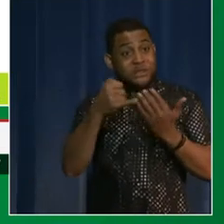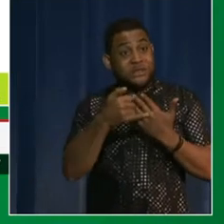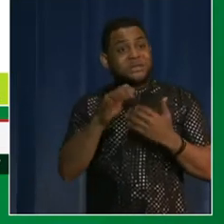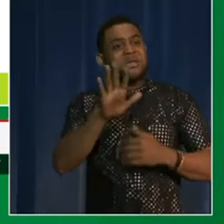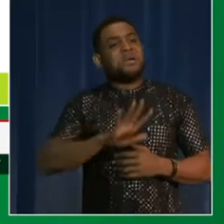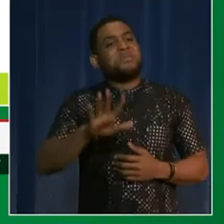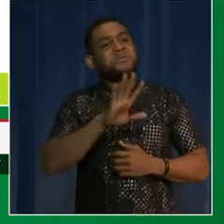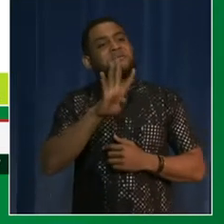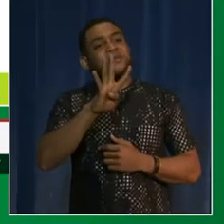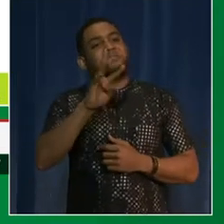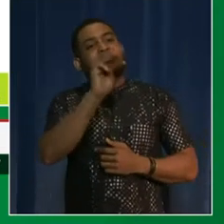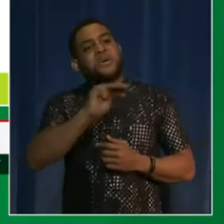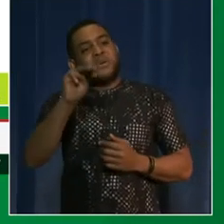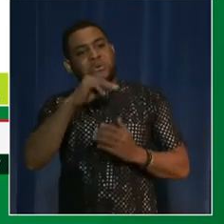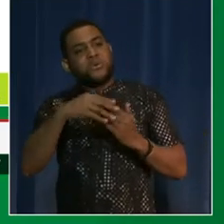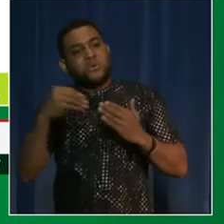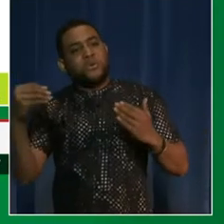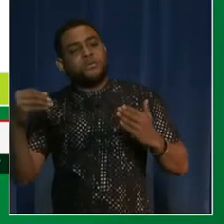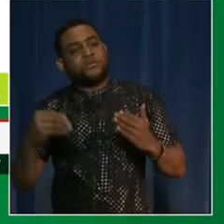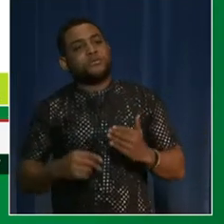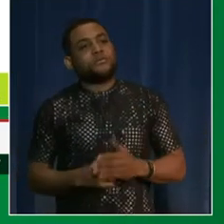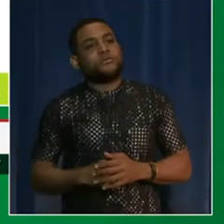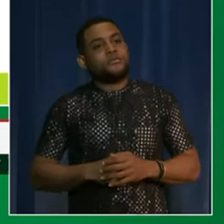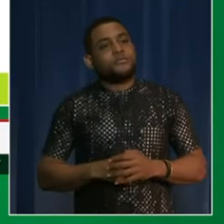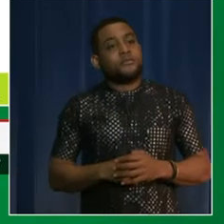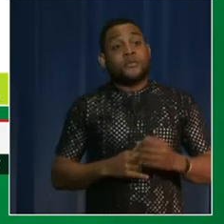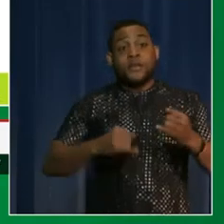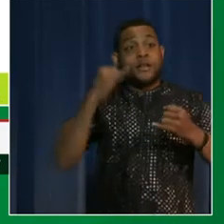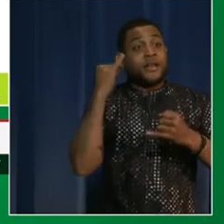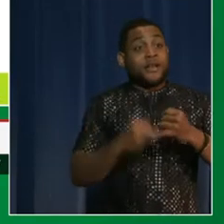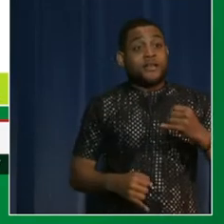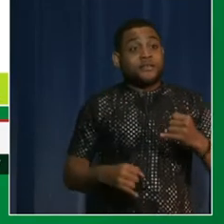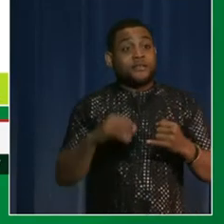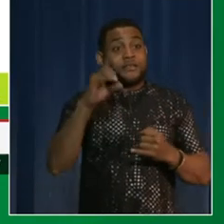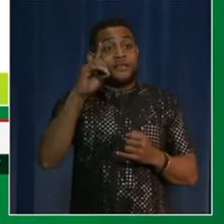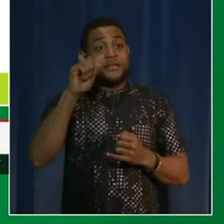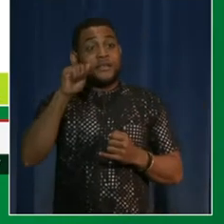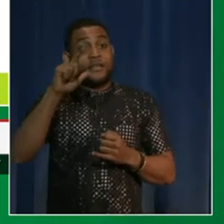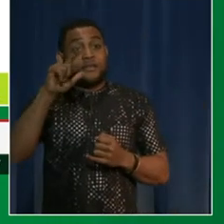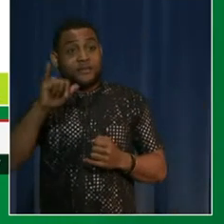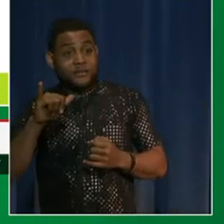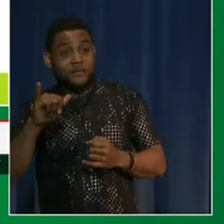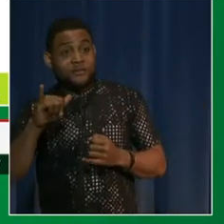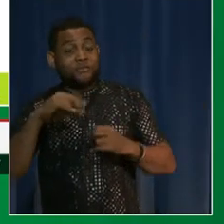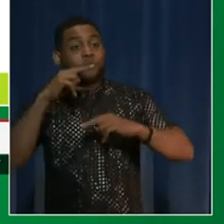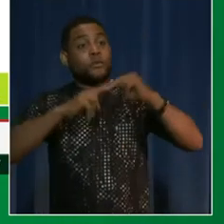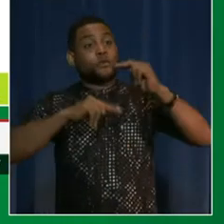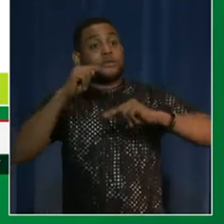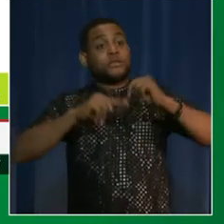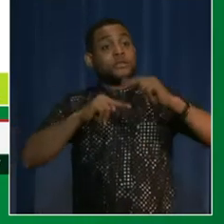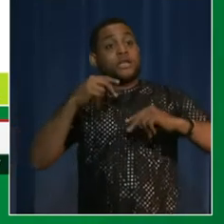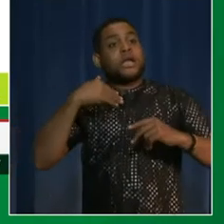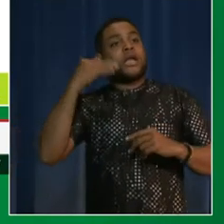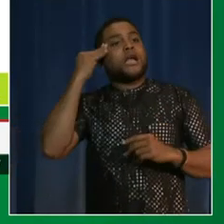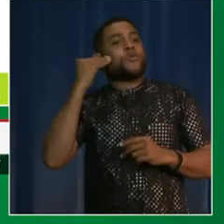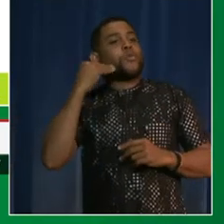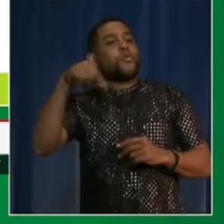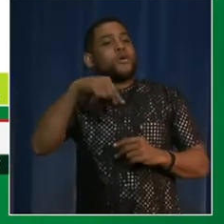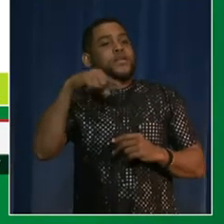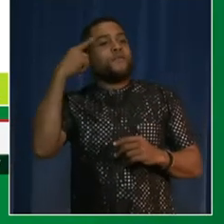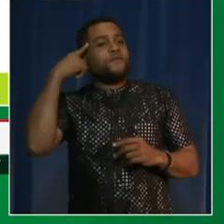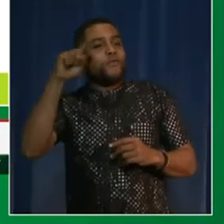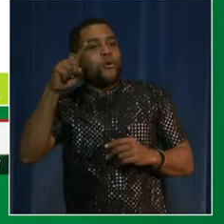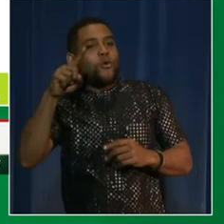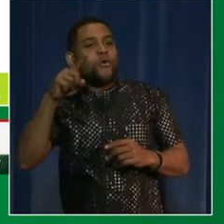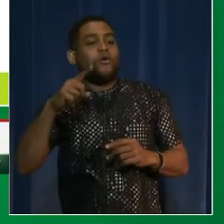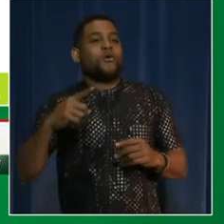million. And last but not least, the Daly Building, the headquarters for the Metropolitan Police Department,